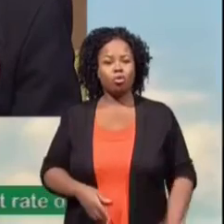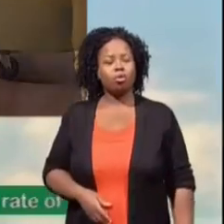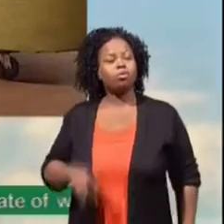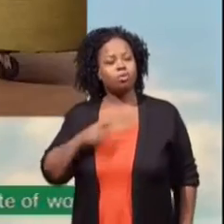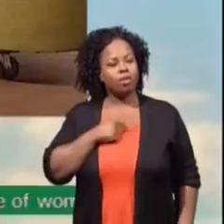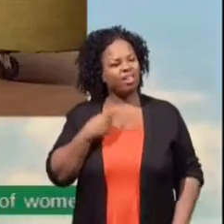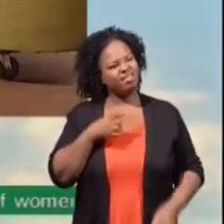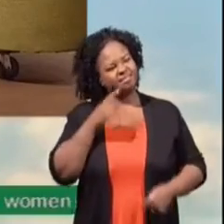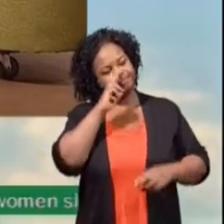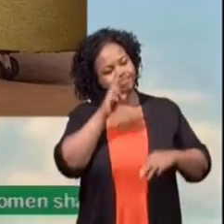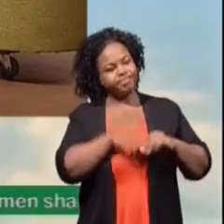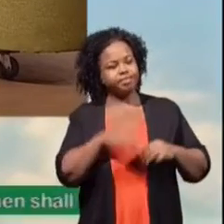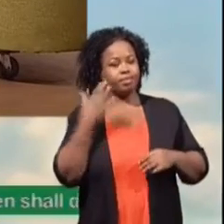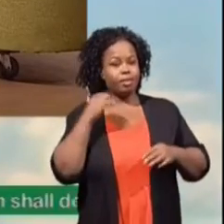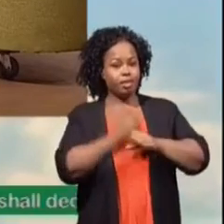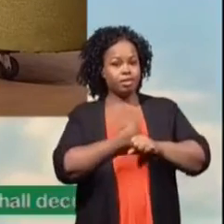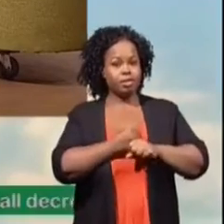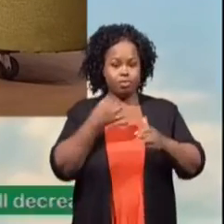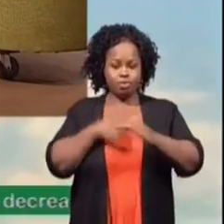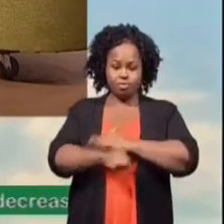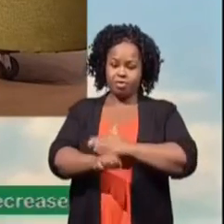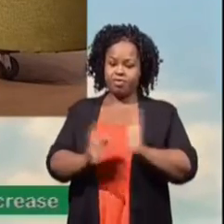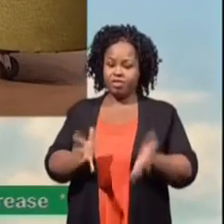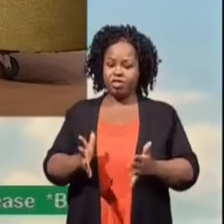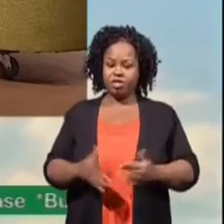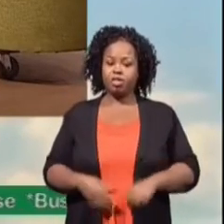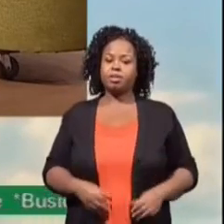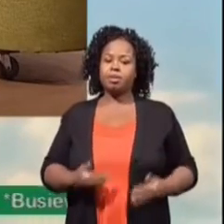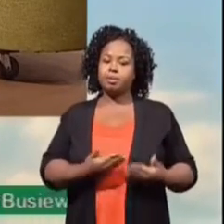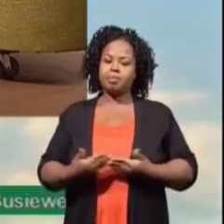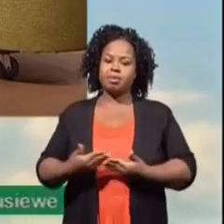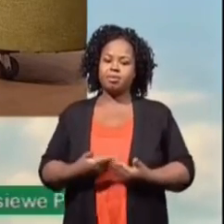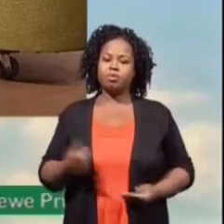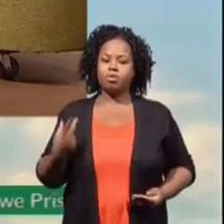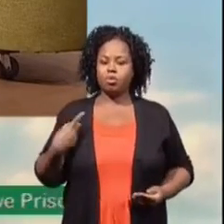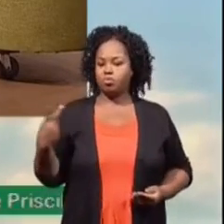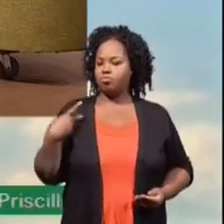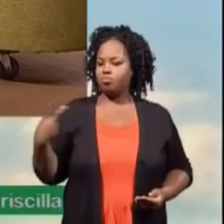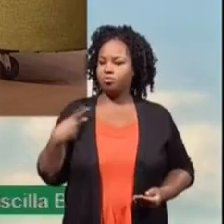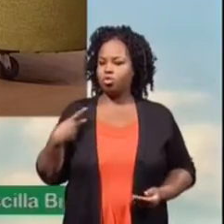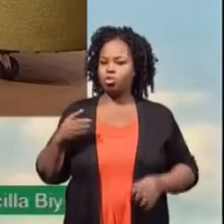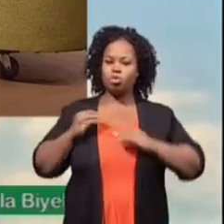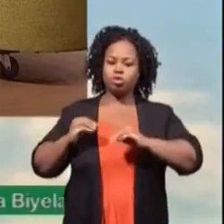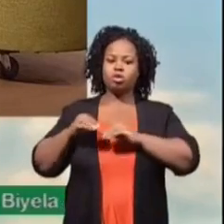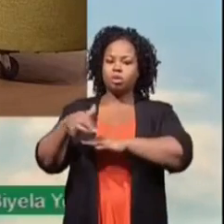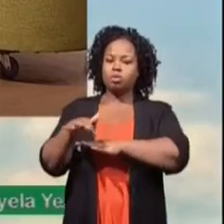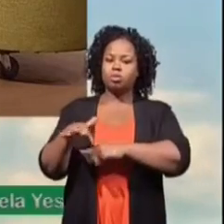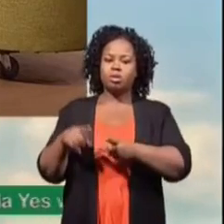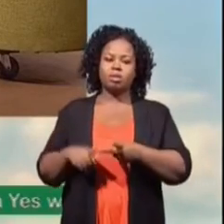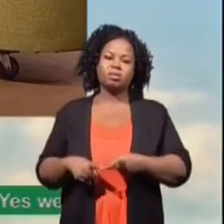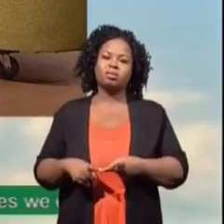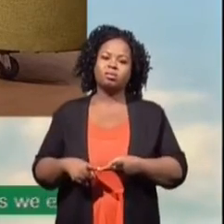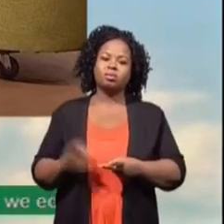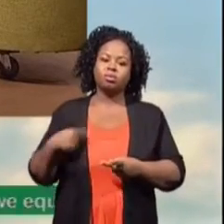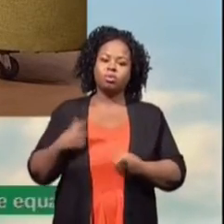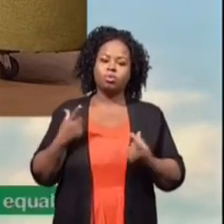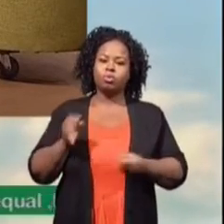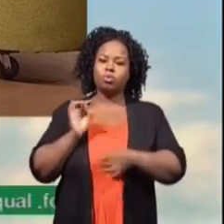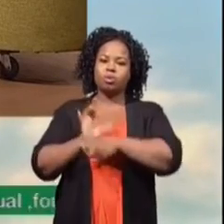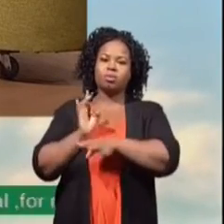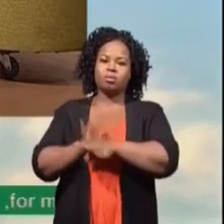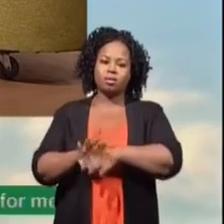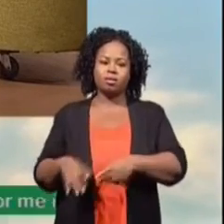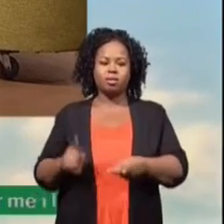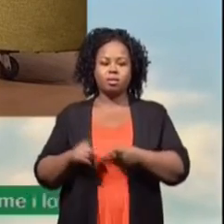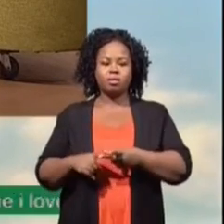It's so funny ukuthi sometime last year bengicela ukuthola our last born so mina no mama say we teach outside we are teachers